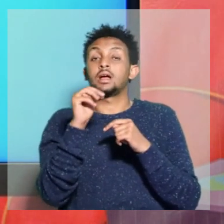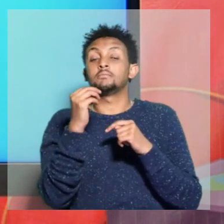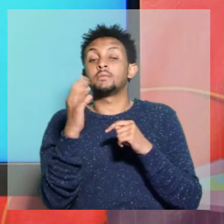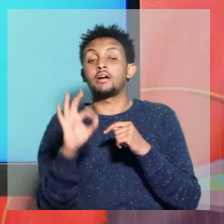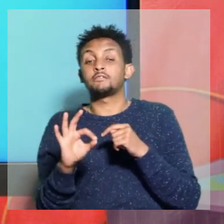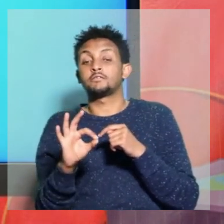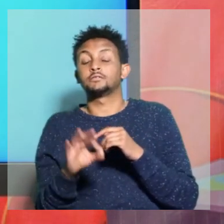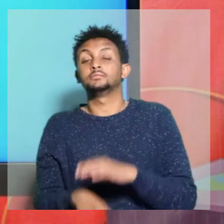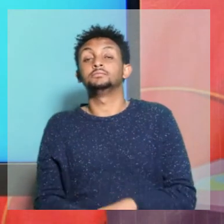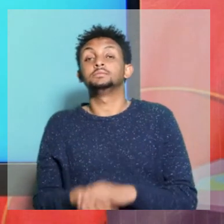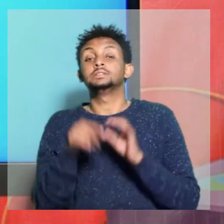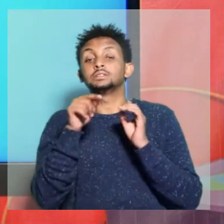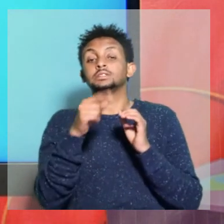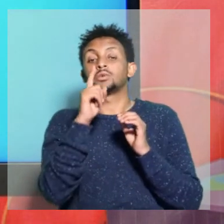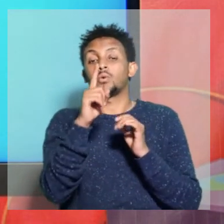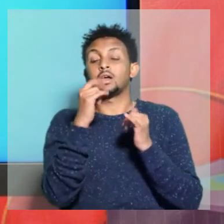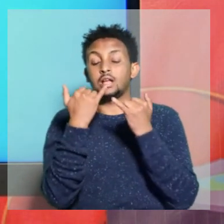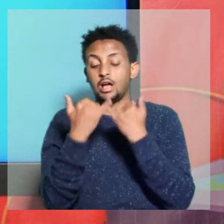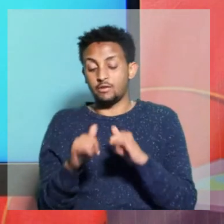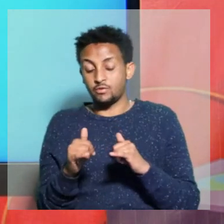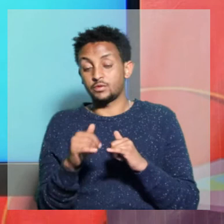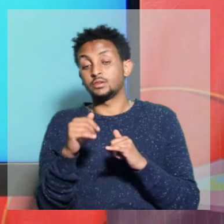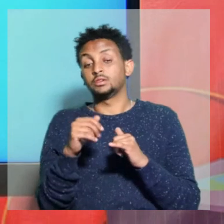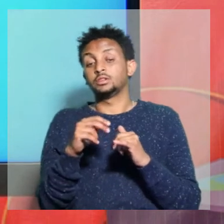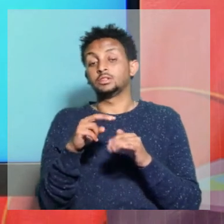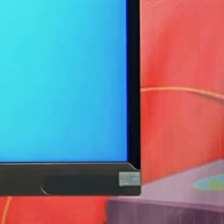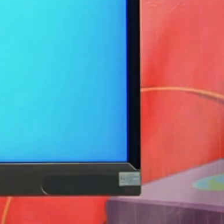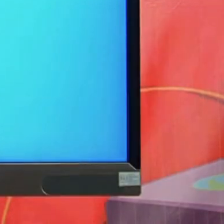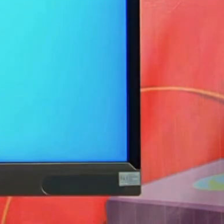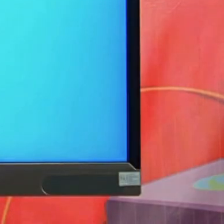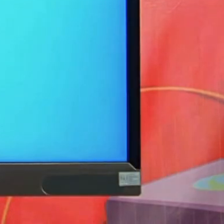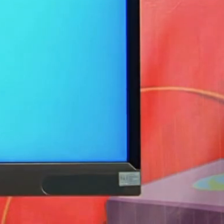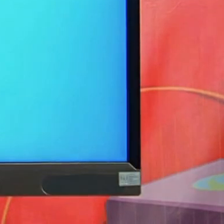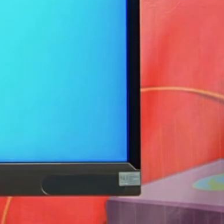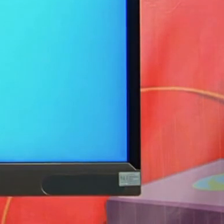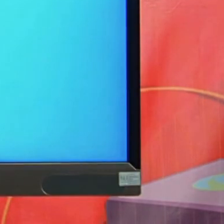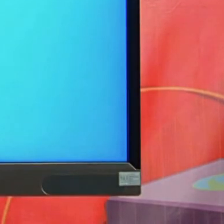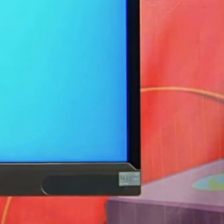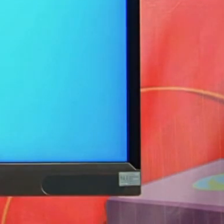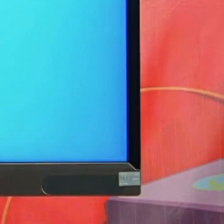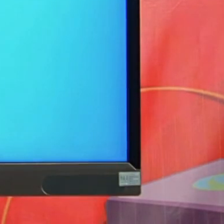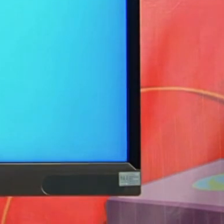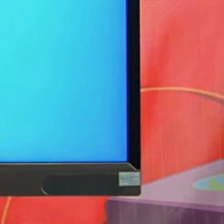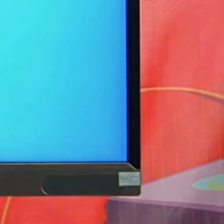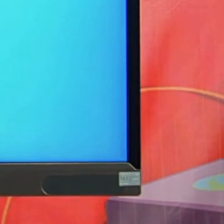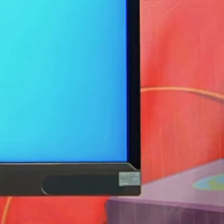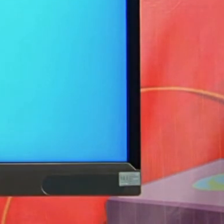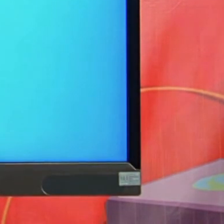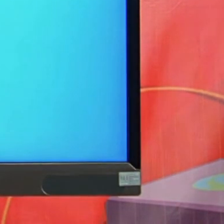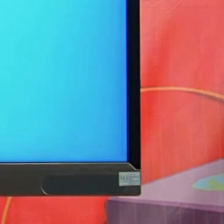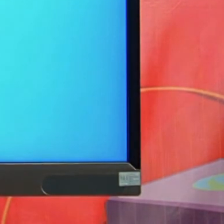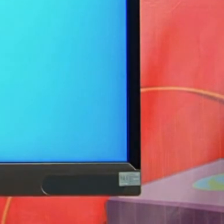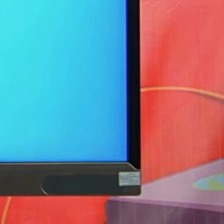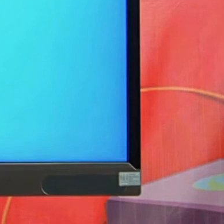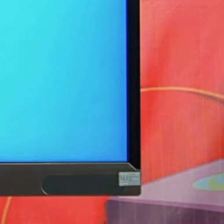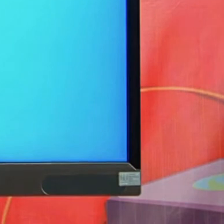the initial mass. It is 1/2 of the initial mass. By now, how do we determine its final velocity?